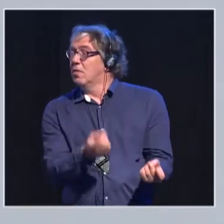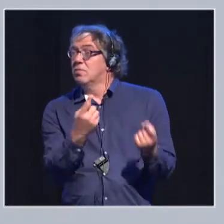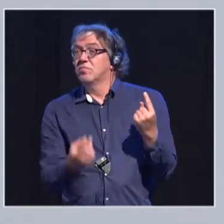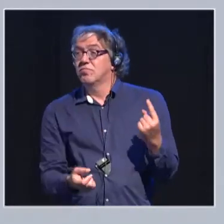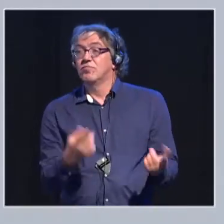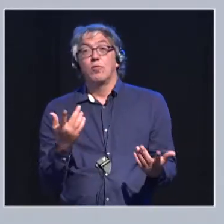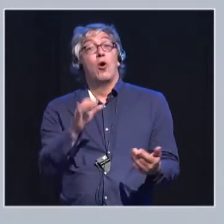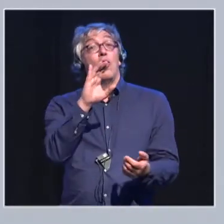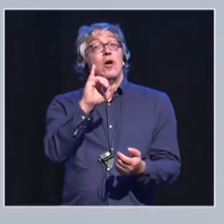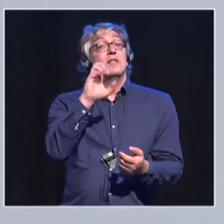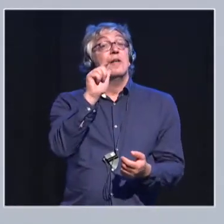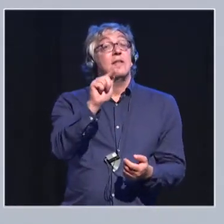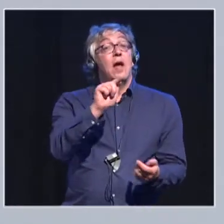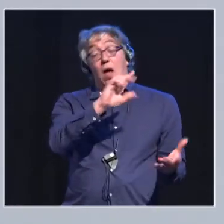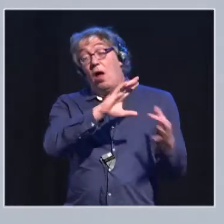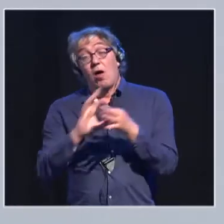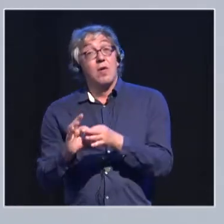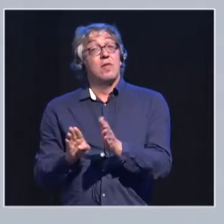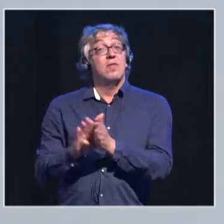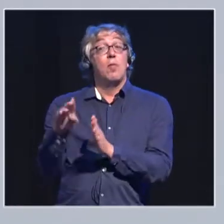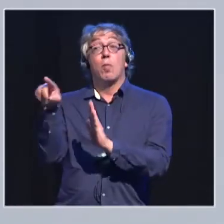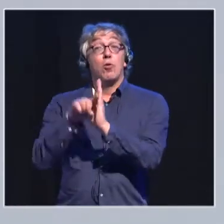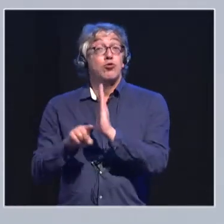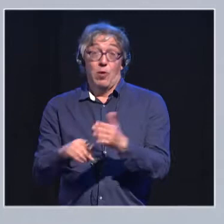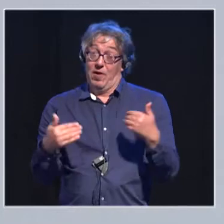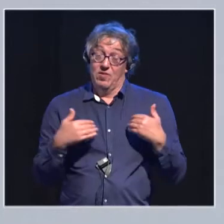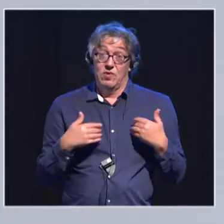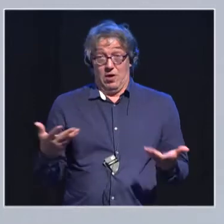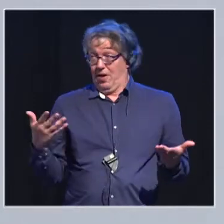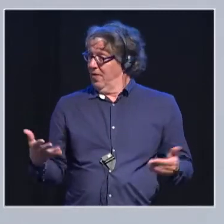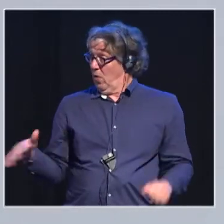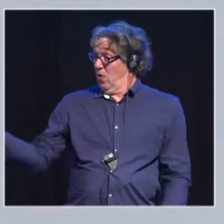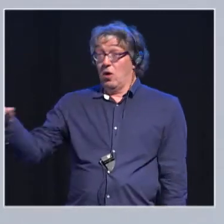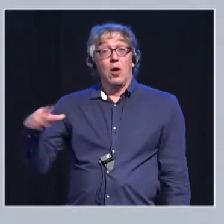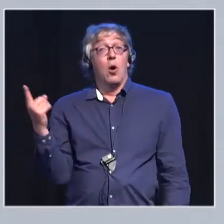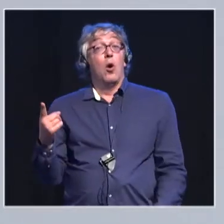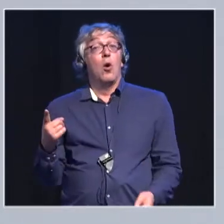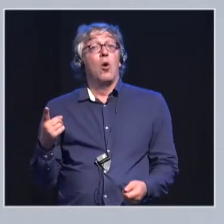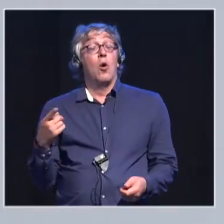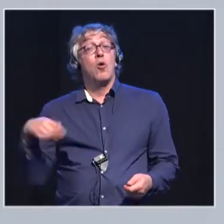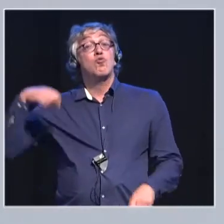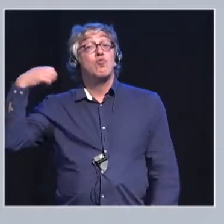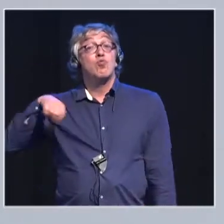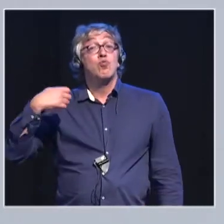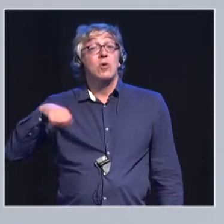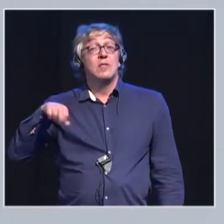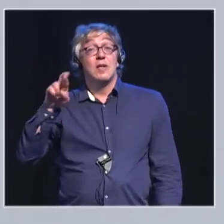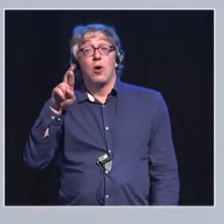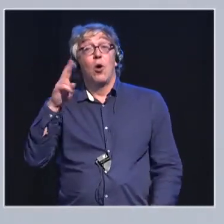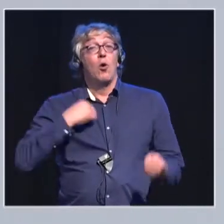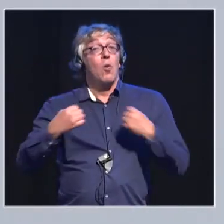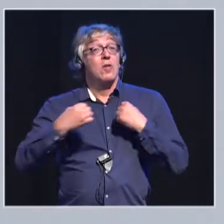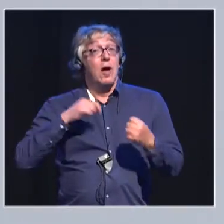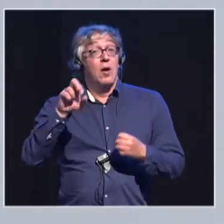adoption of ICT in development and in policies. We have here present the president of Rwanda, which is again one of the leading countries